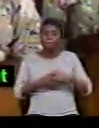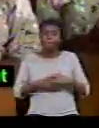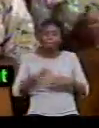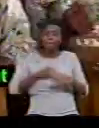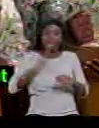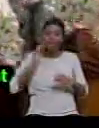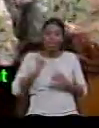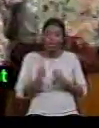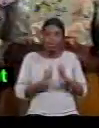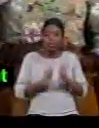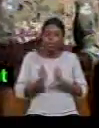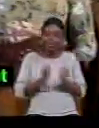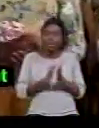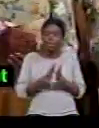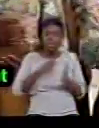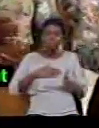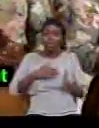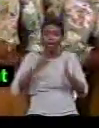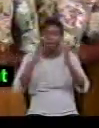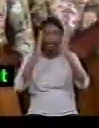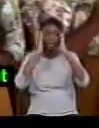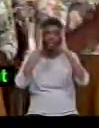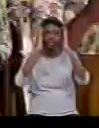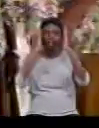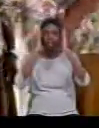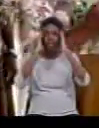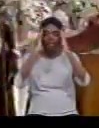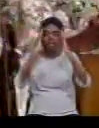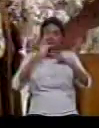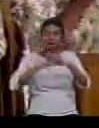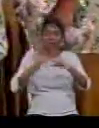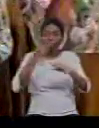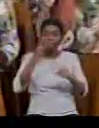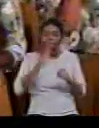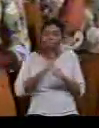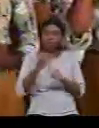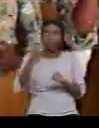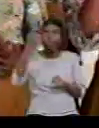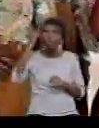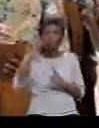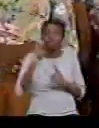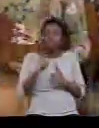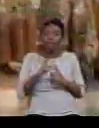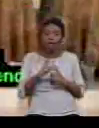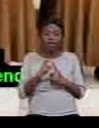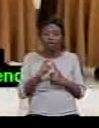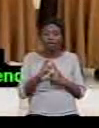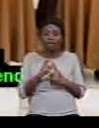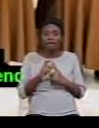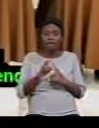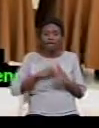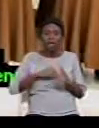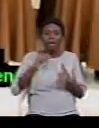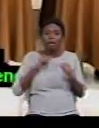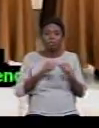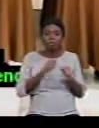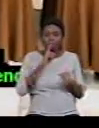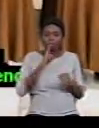sublime. I will run with my eyes set fast on the promises of God's word. I'll